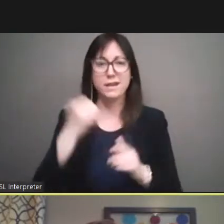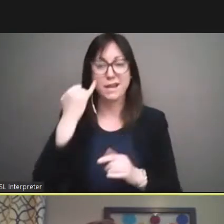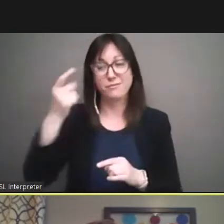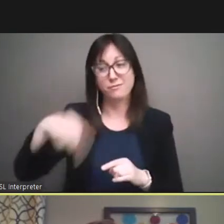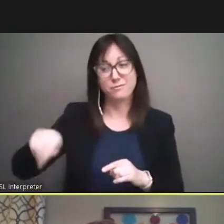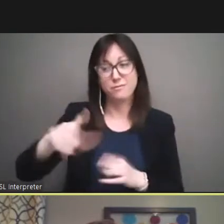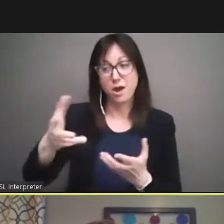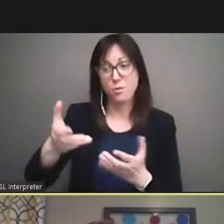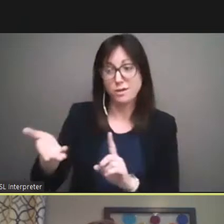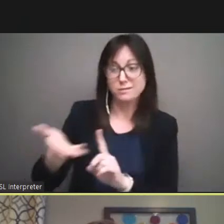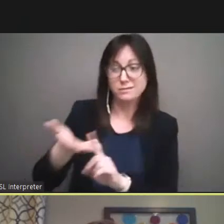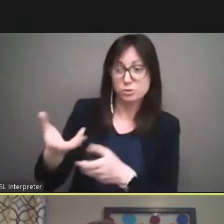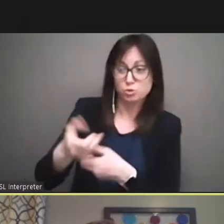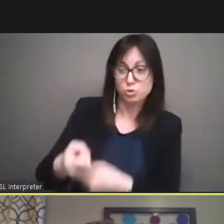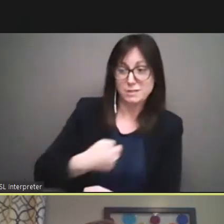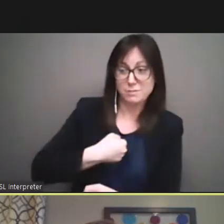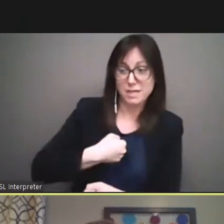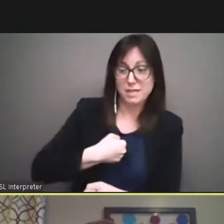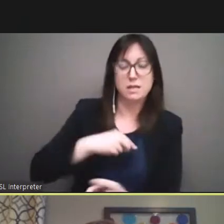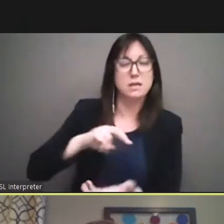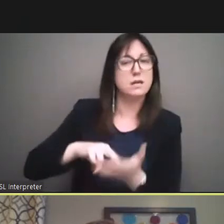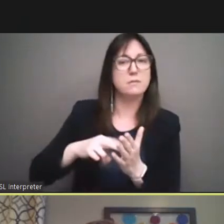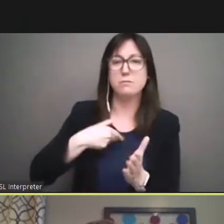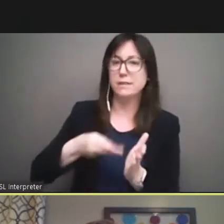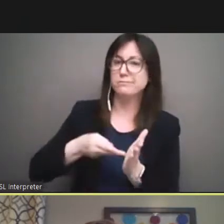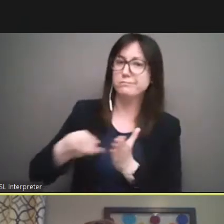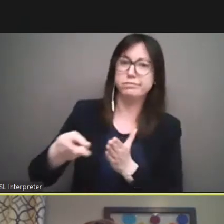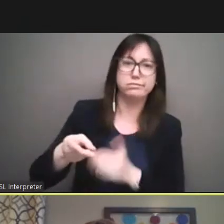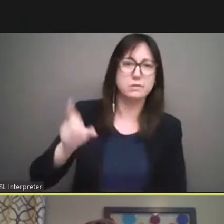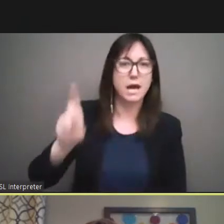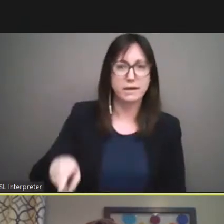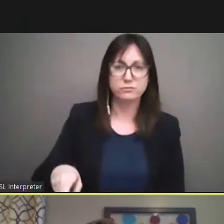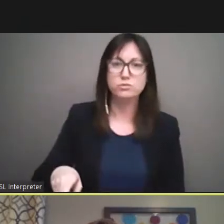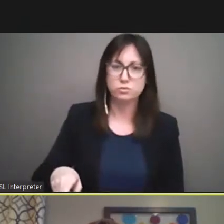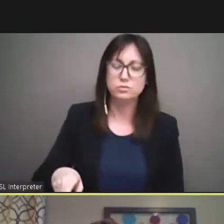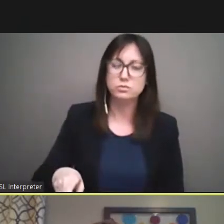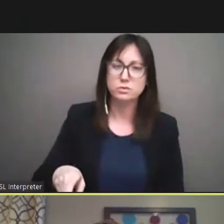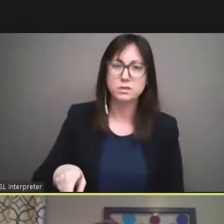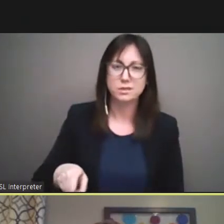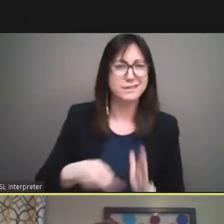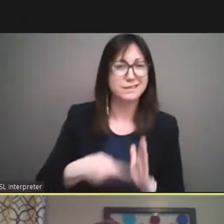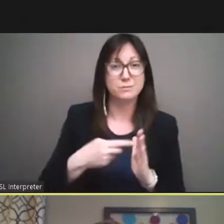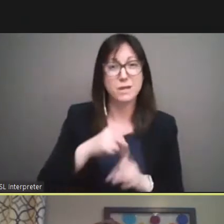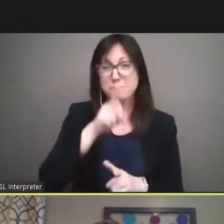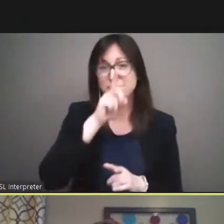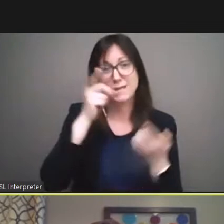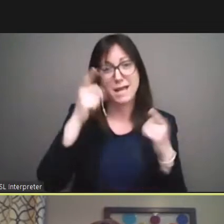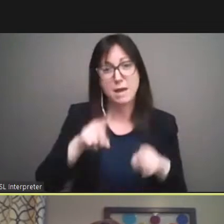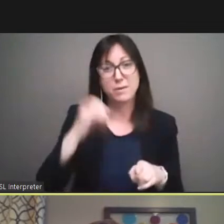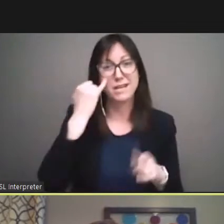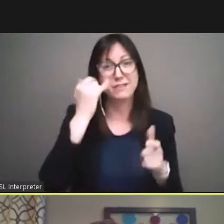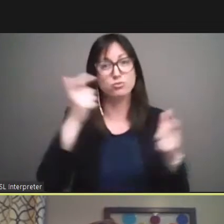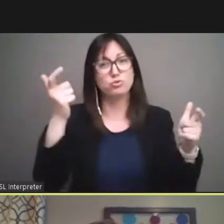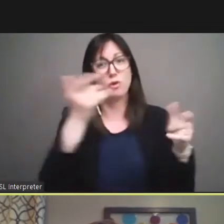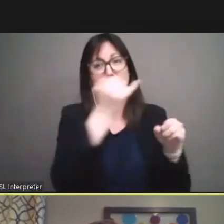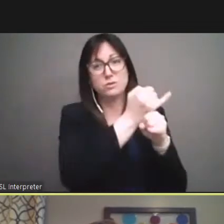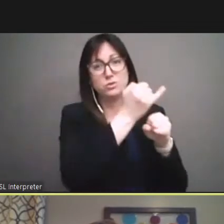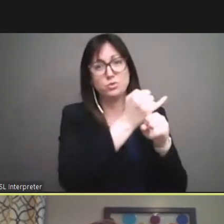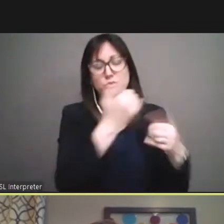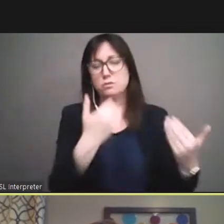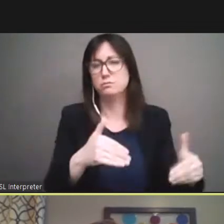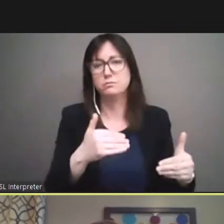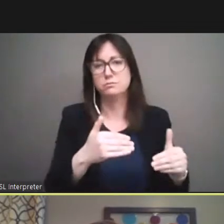from, which doesn't always happen a lot, especially in like bigger institutions and stuff beyond the grassroots level. It's